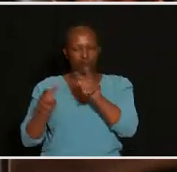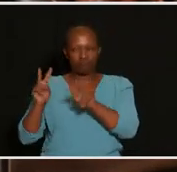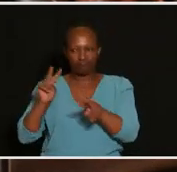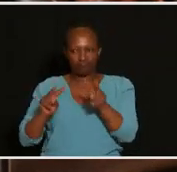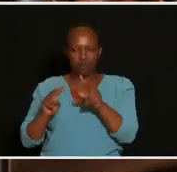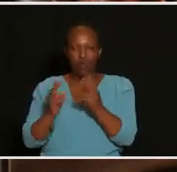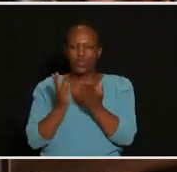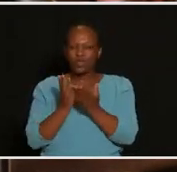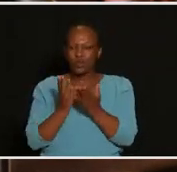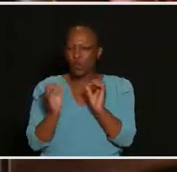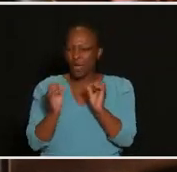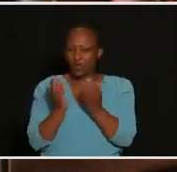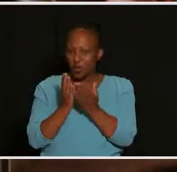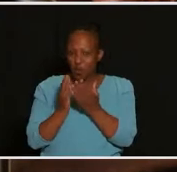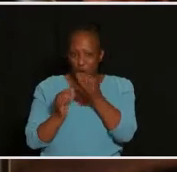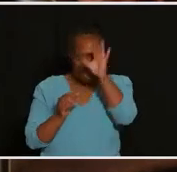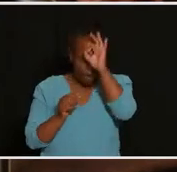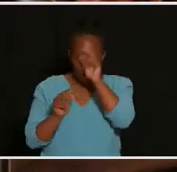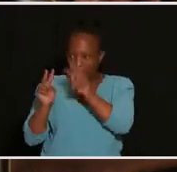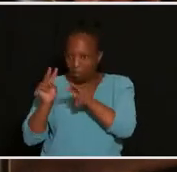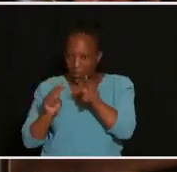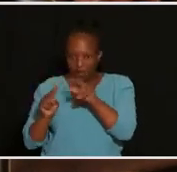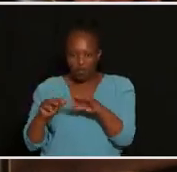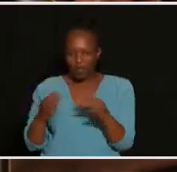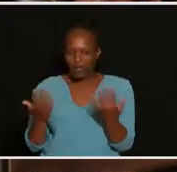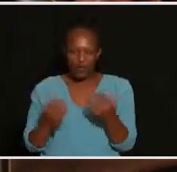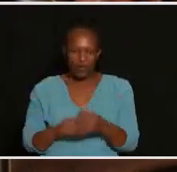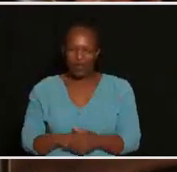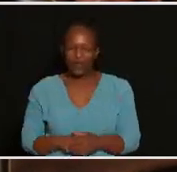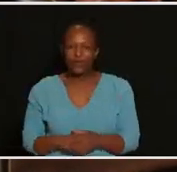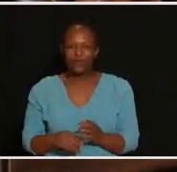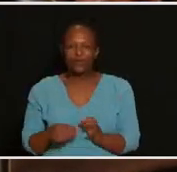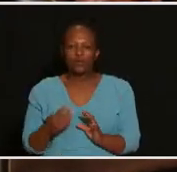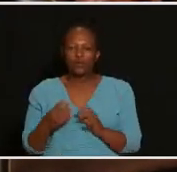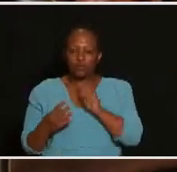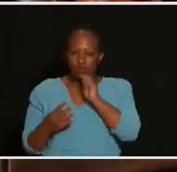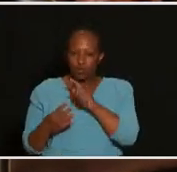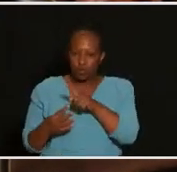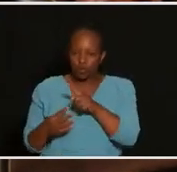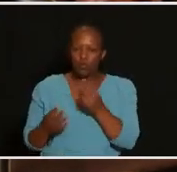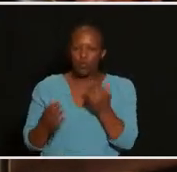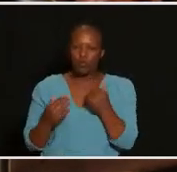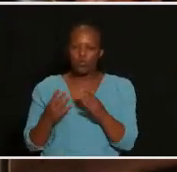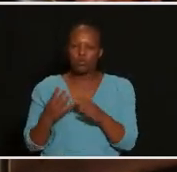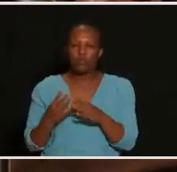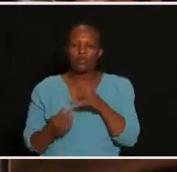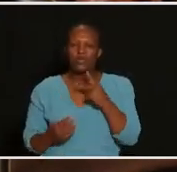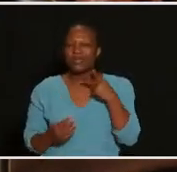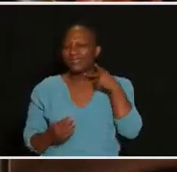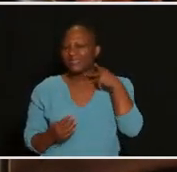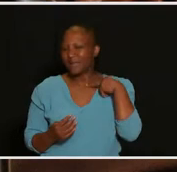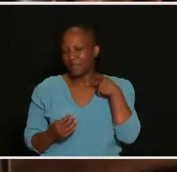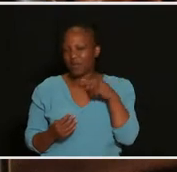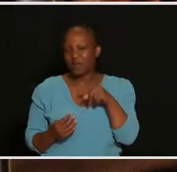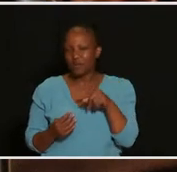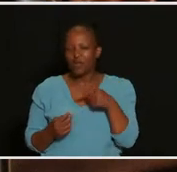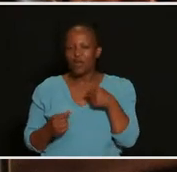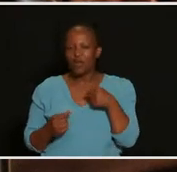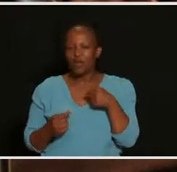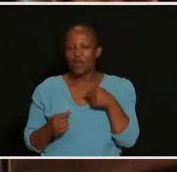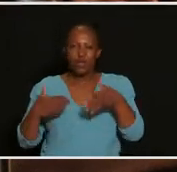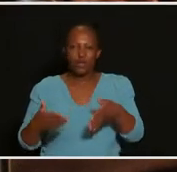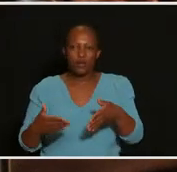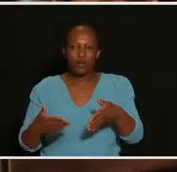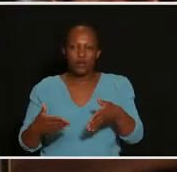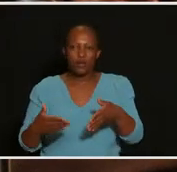schools that's the truth so another thing I'm very disappointed because I'm here today as